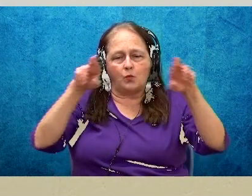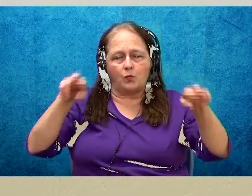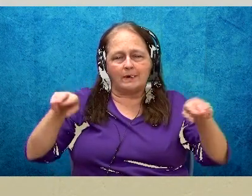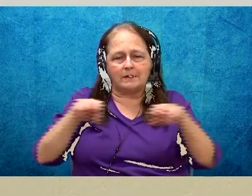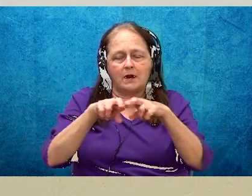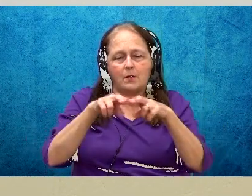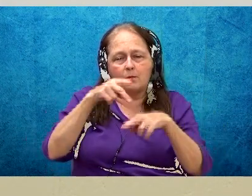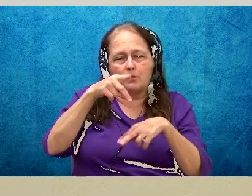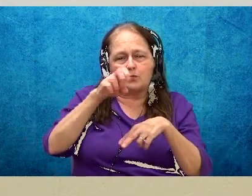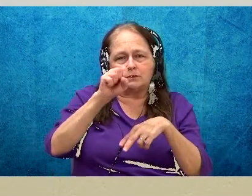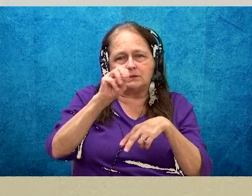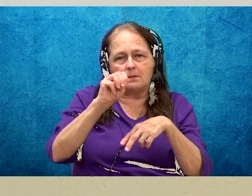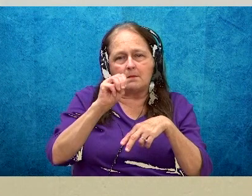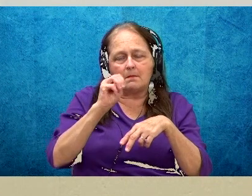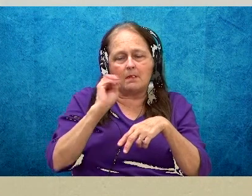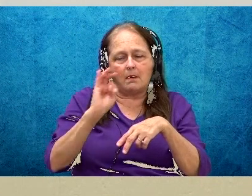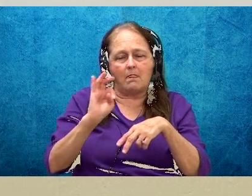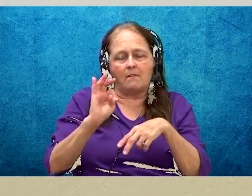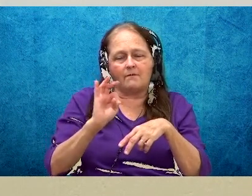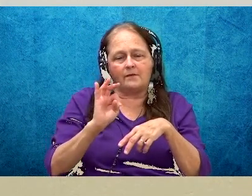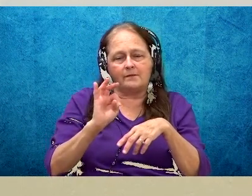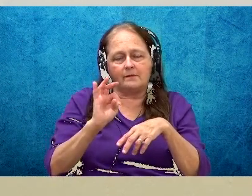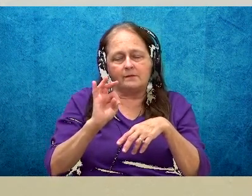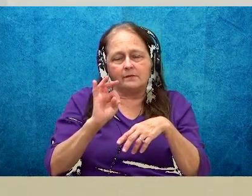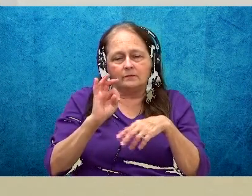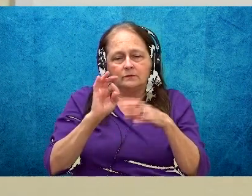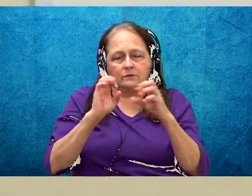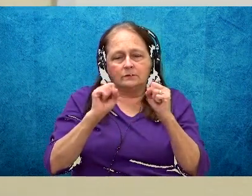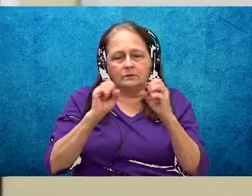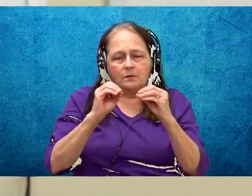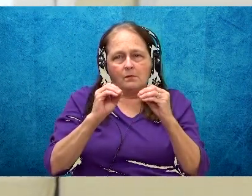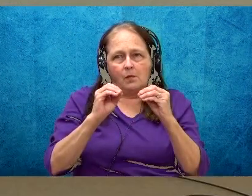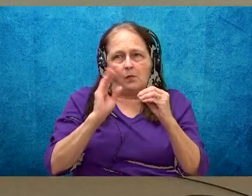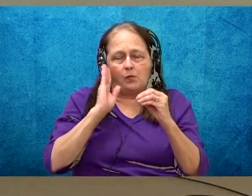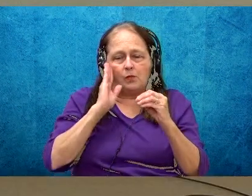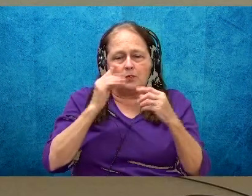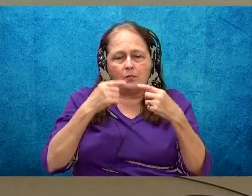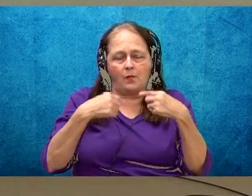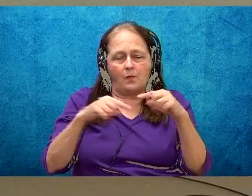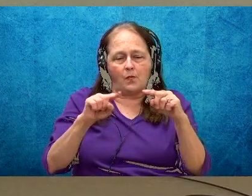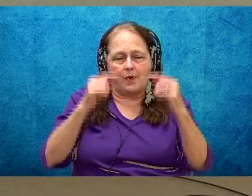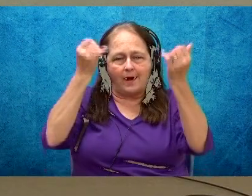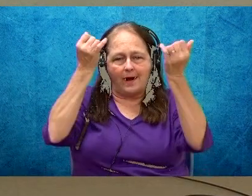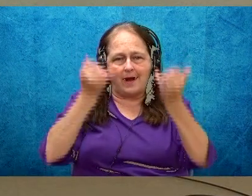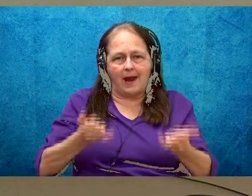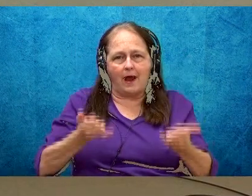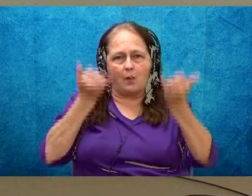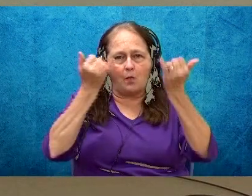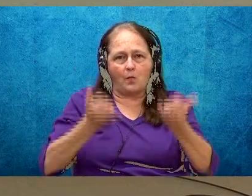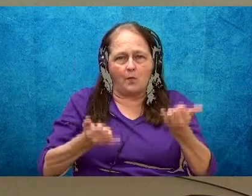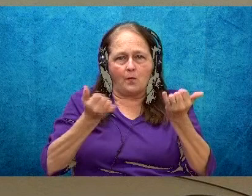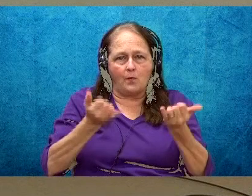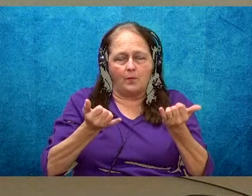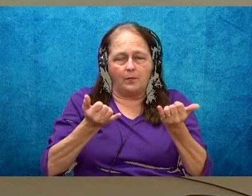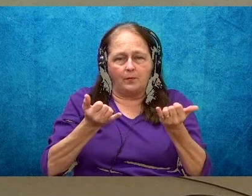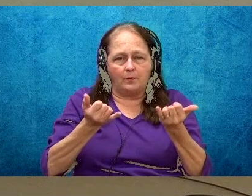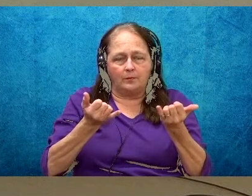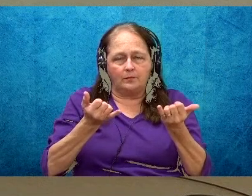prism is made up of. So, we are going now,